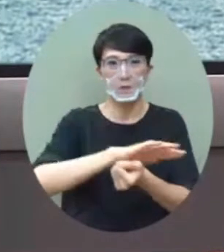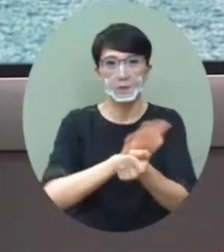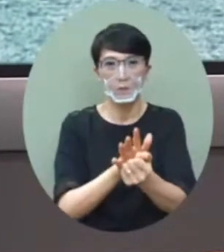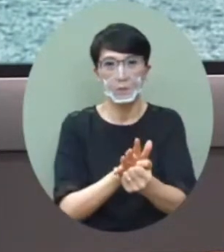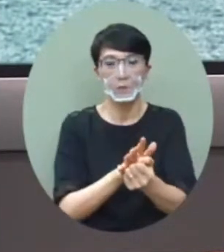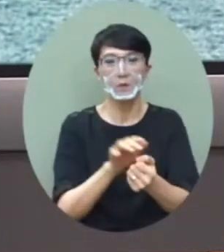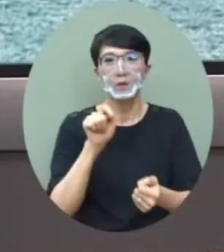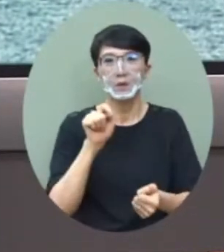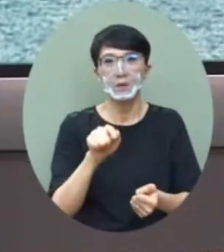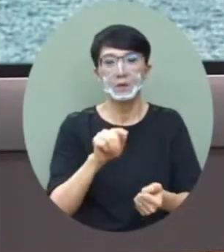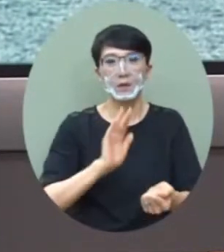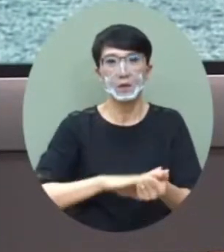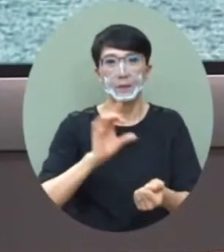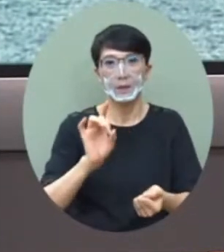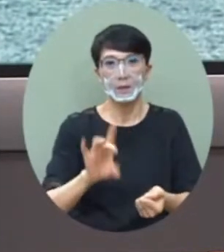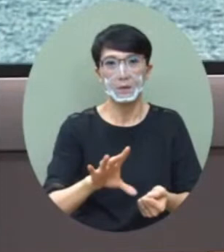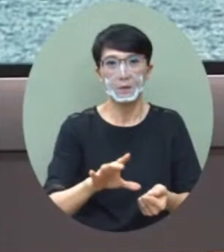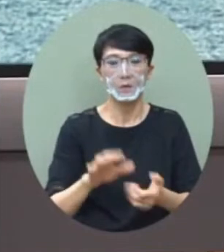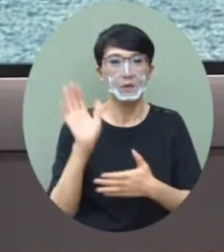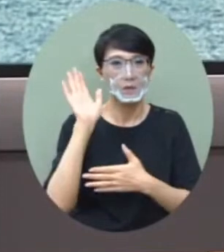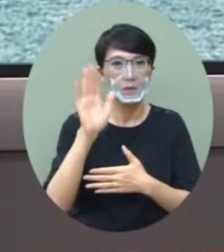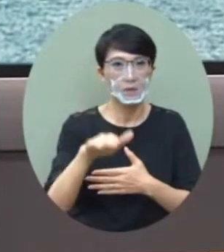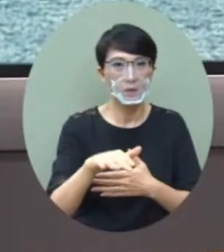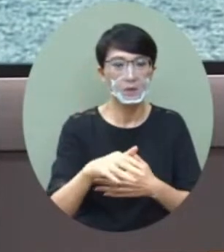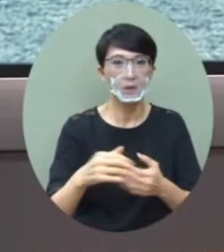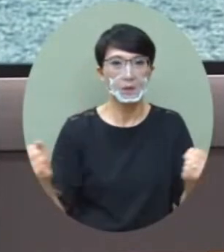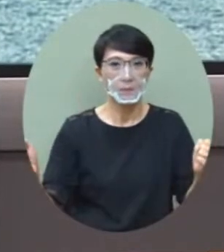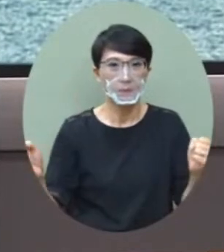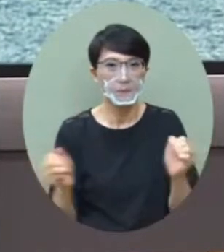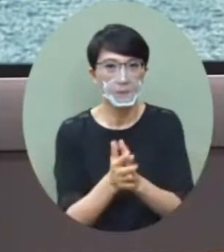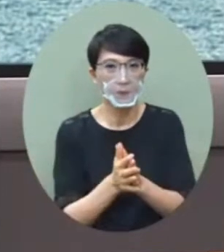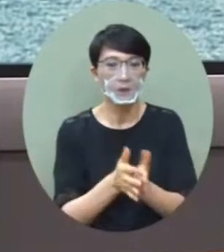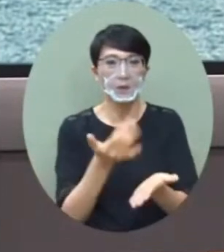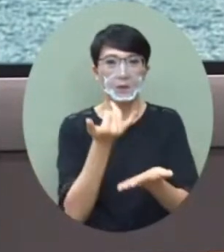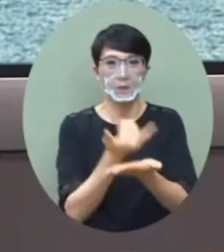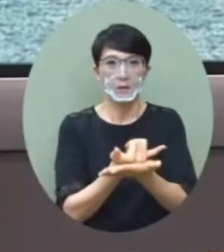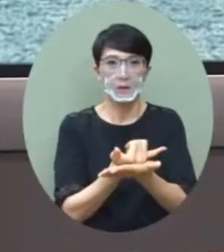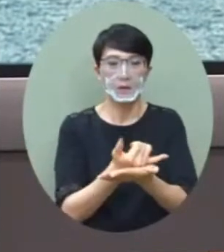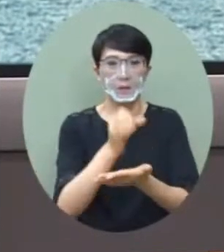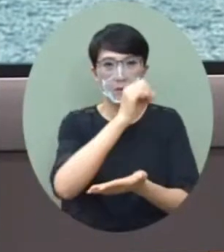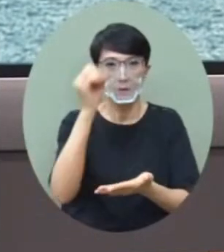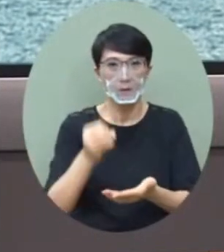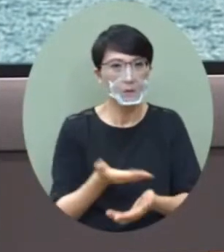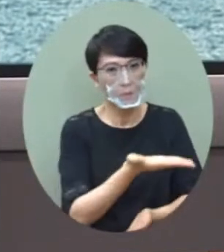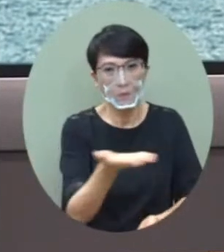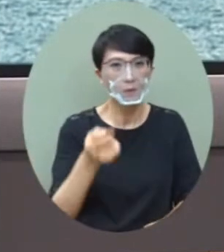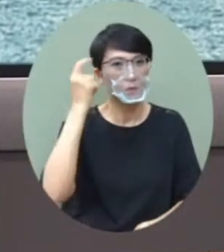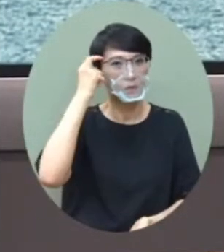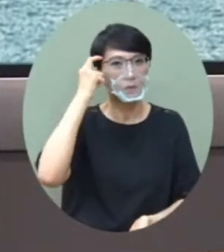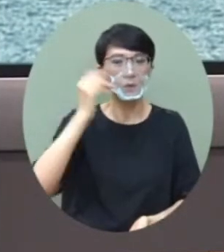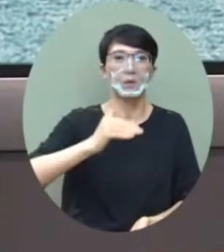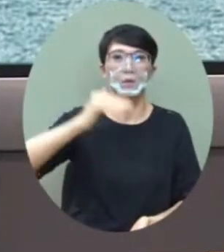deaths. So for senior citizens, unvaccinated, they are more vulnerable to